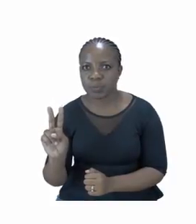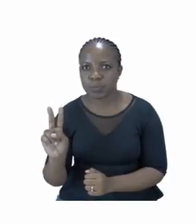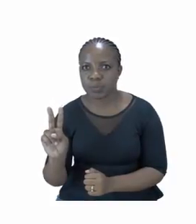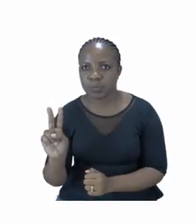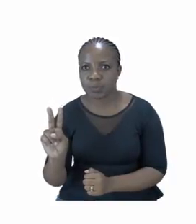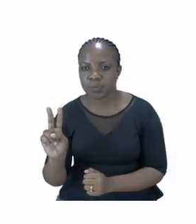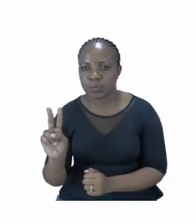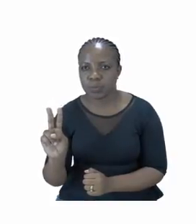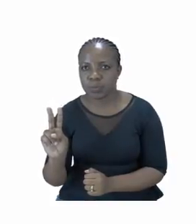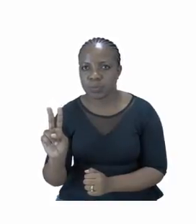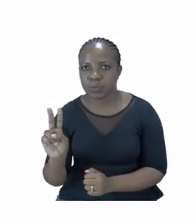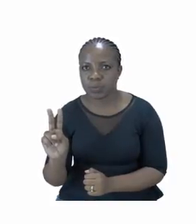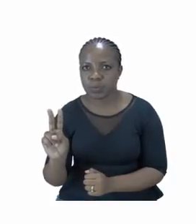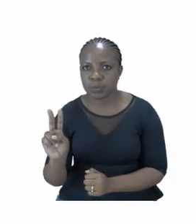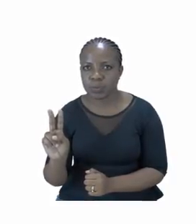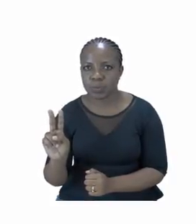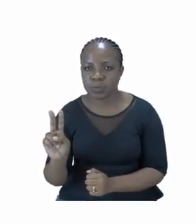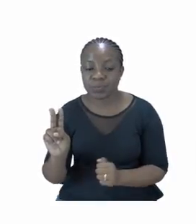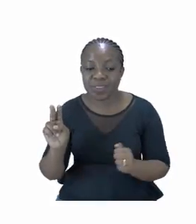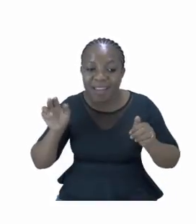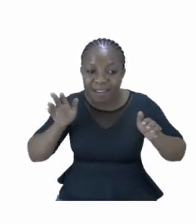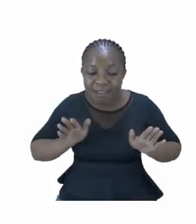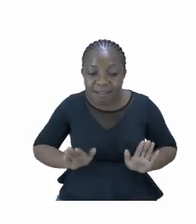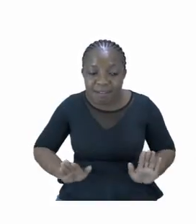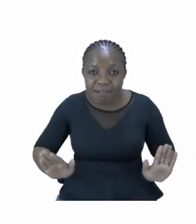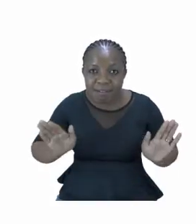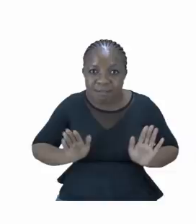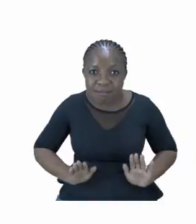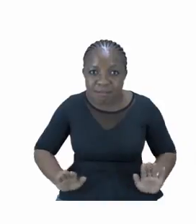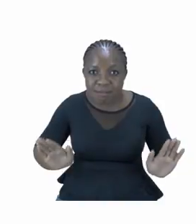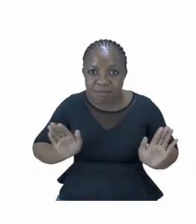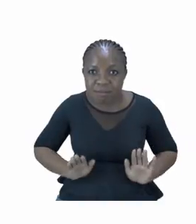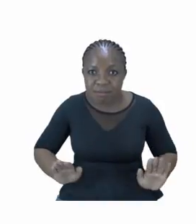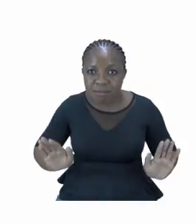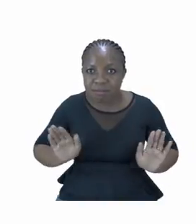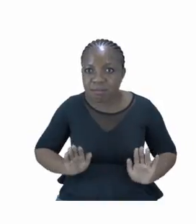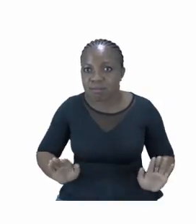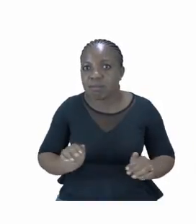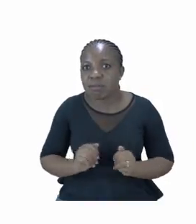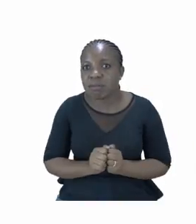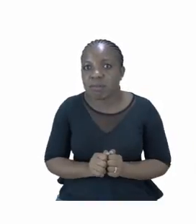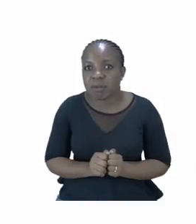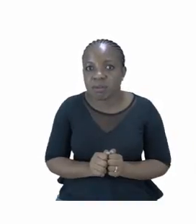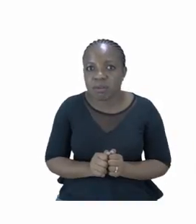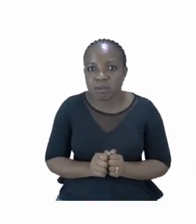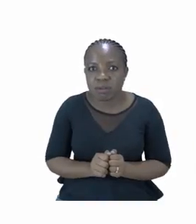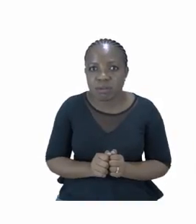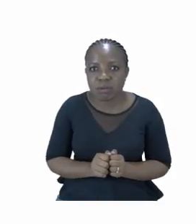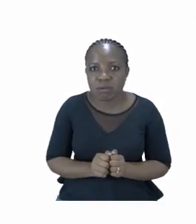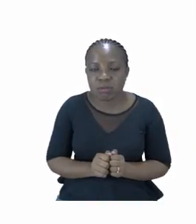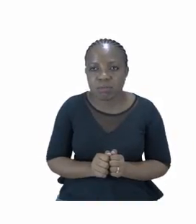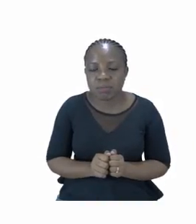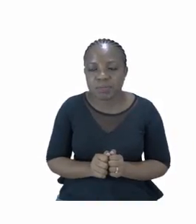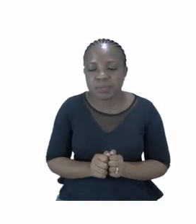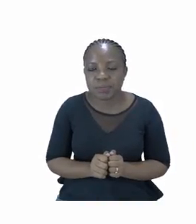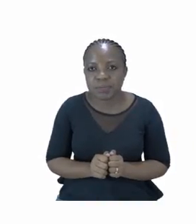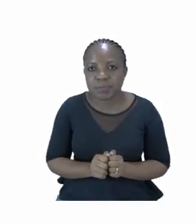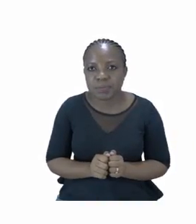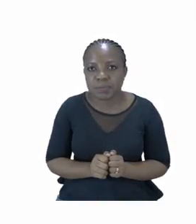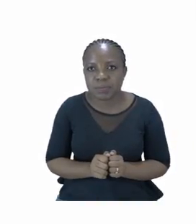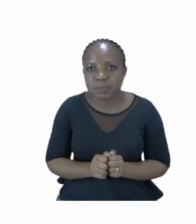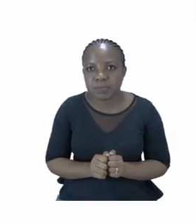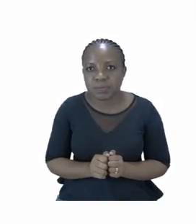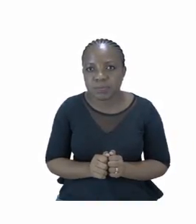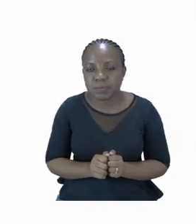Remember when we said the last time that if you're pointing at someone else that is a girl, what do you say?